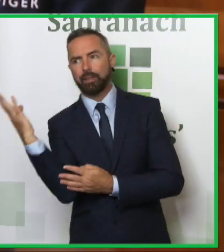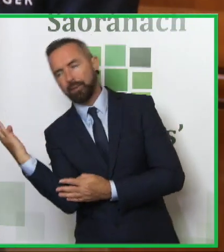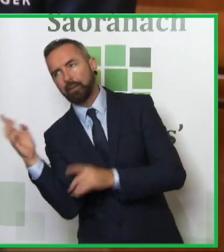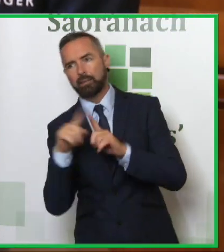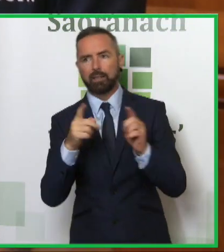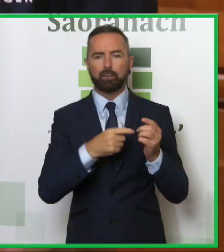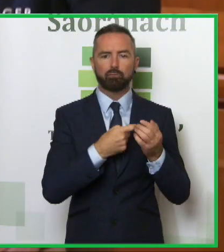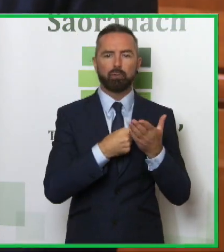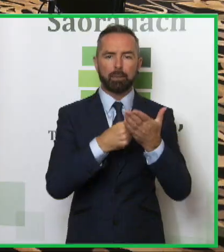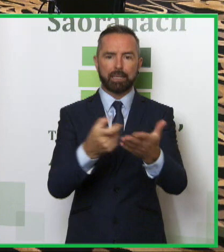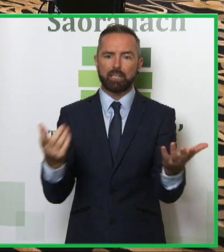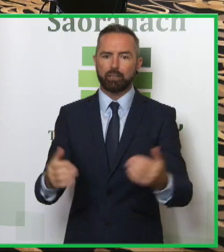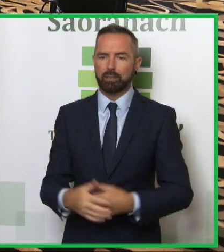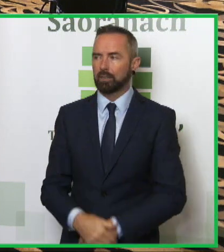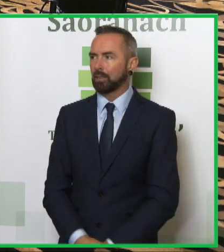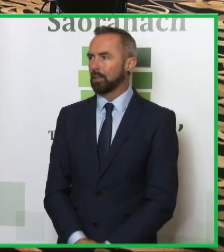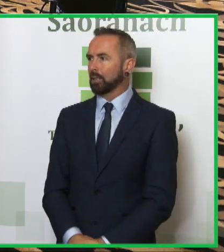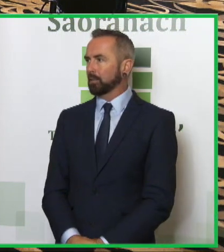drugs?